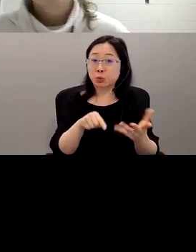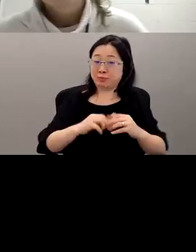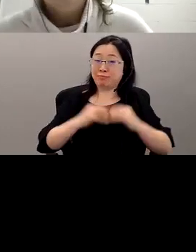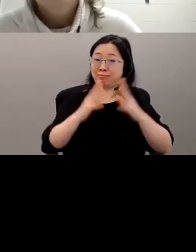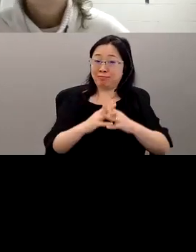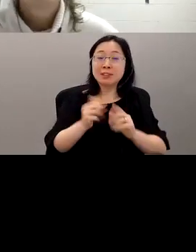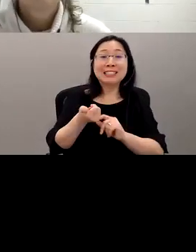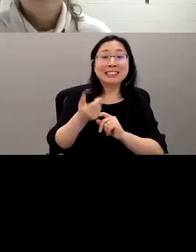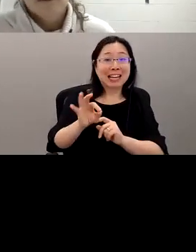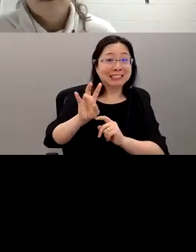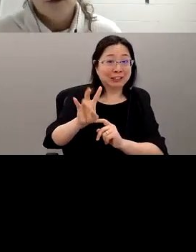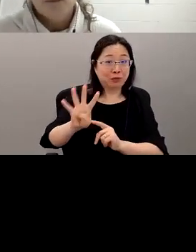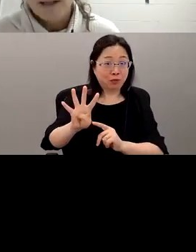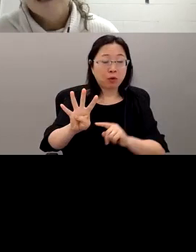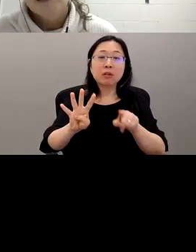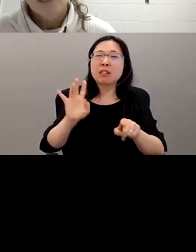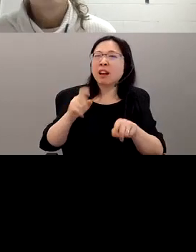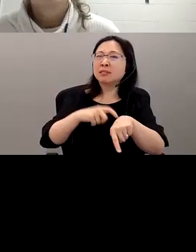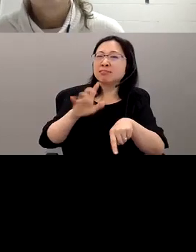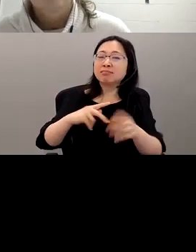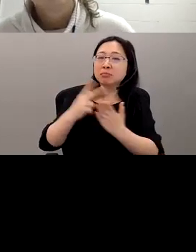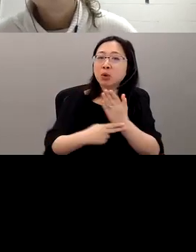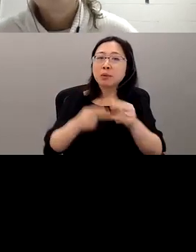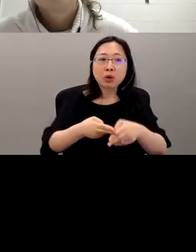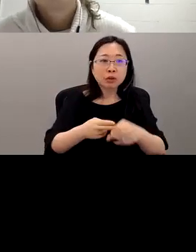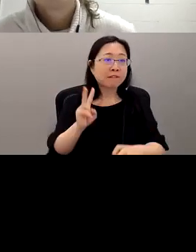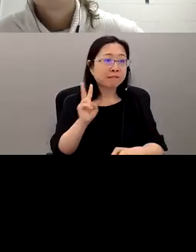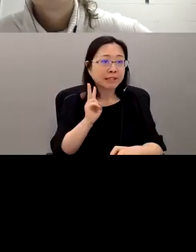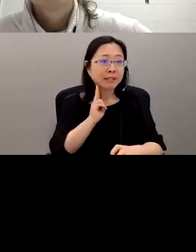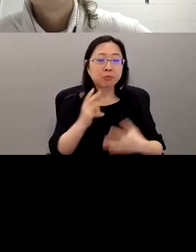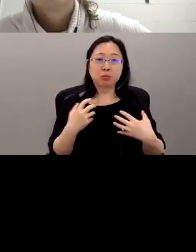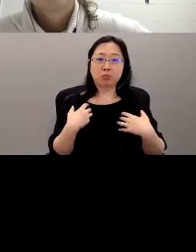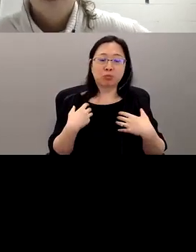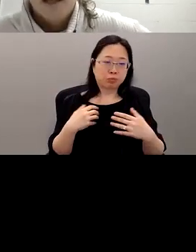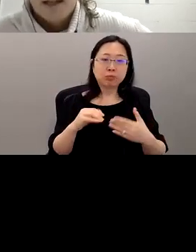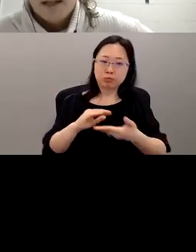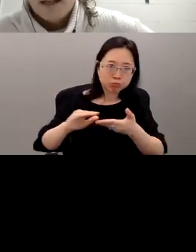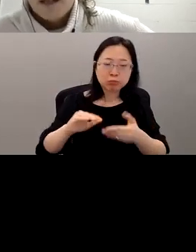a program that we call the Victim Offender Reconciliation Program.